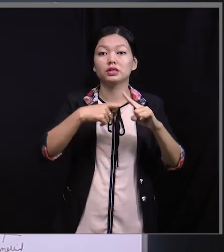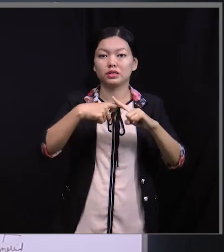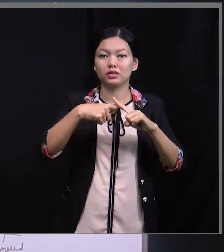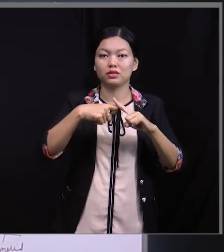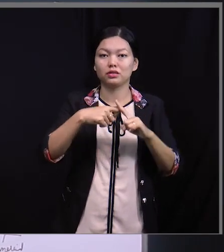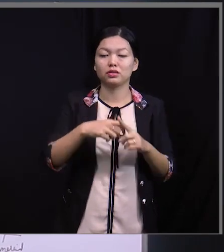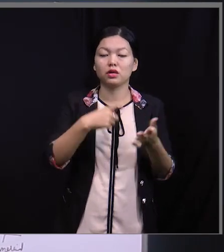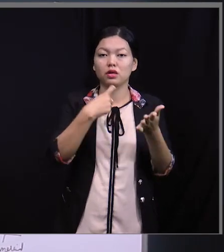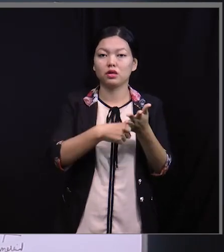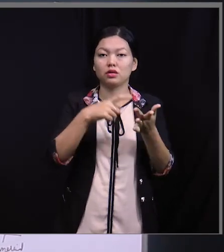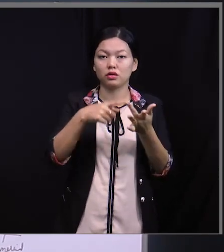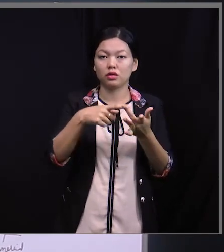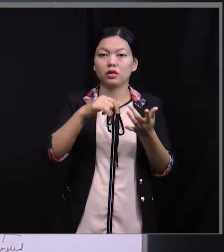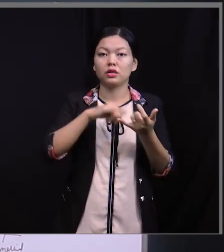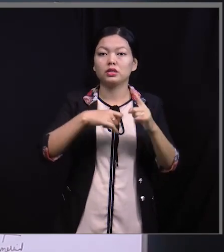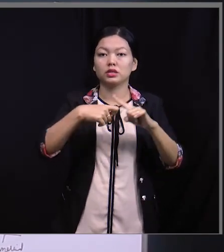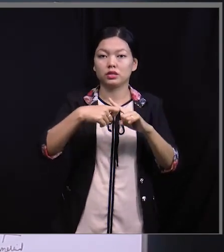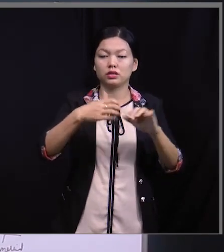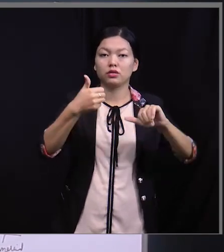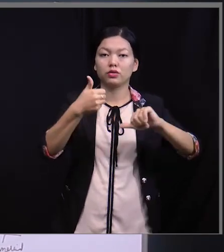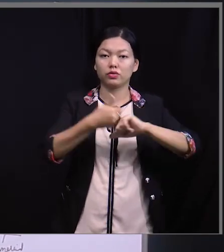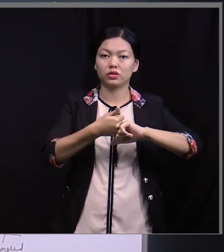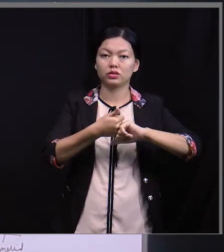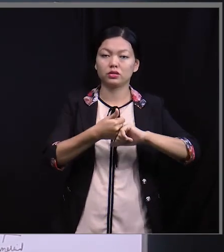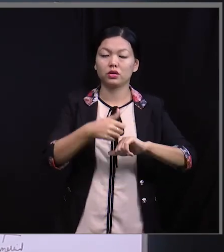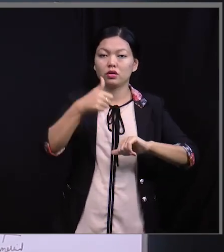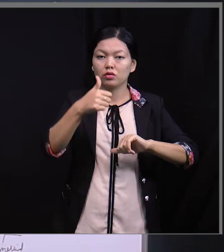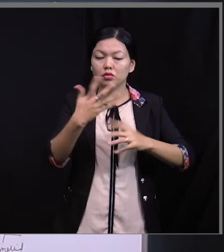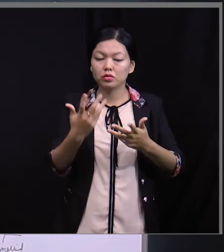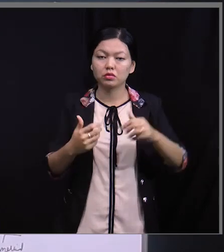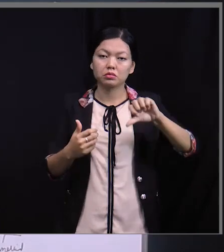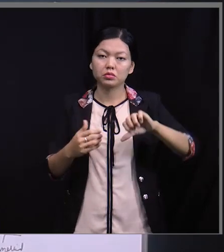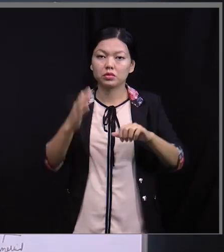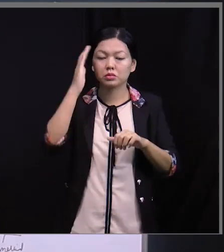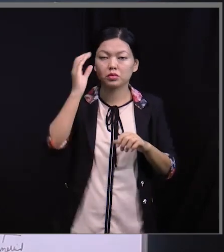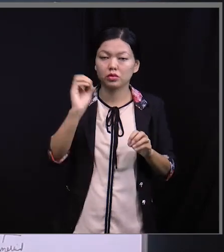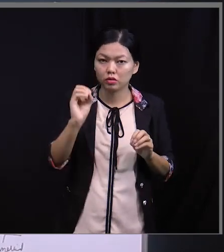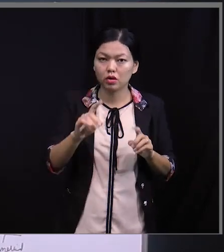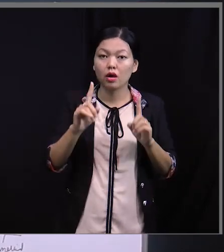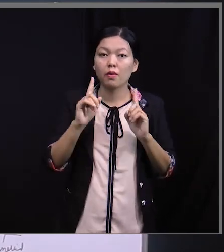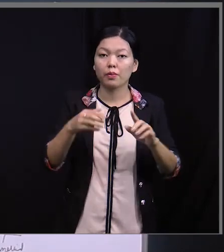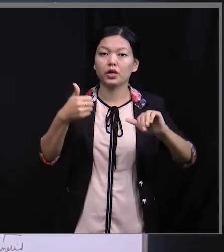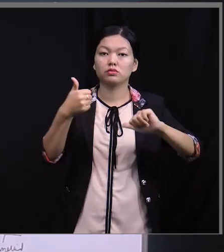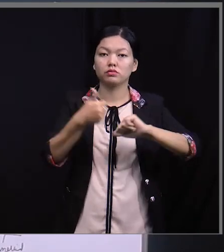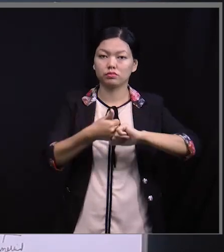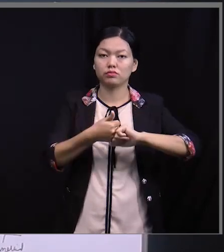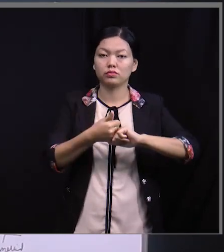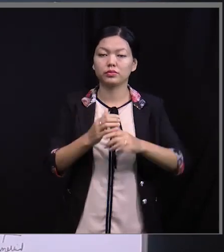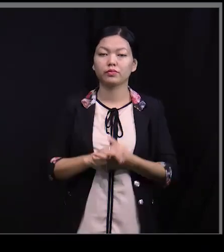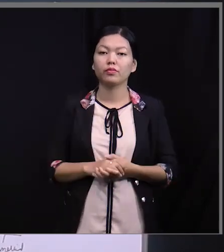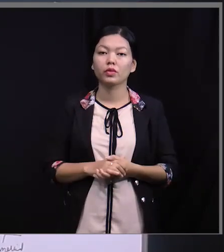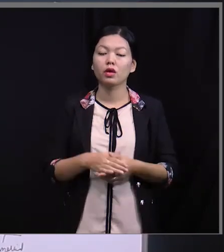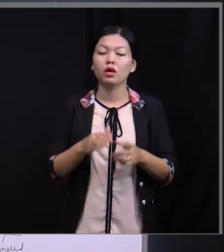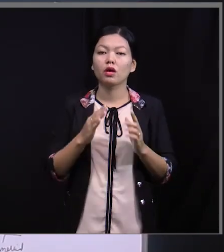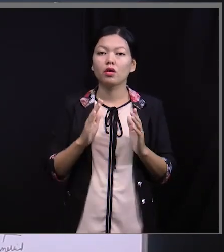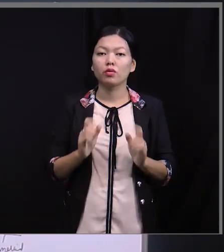of an entrepreneur is risk taking. An entrepreneur should be a risk barrier,